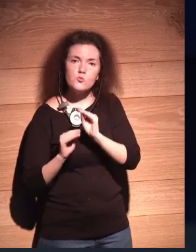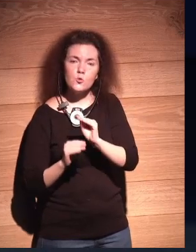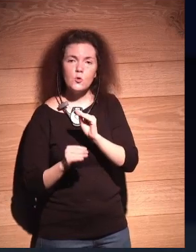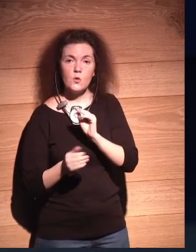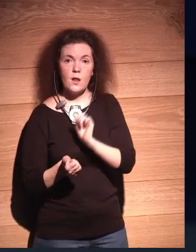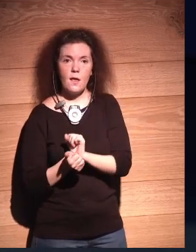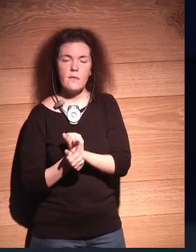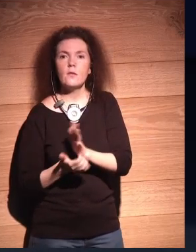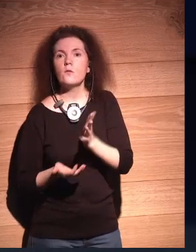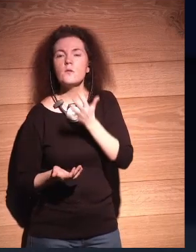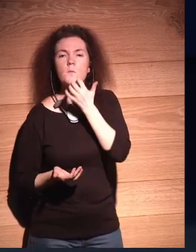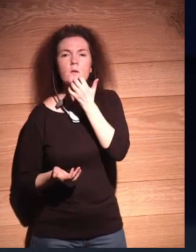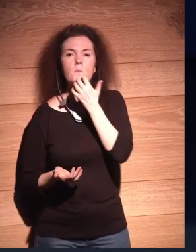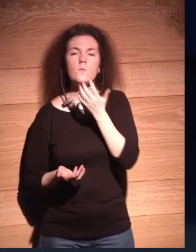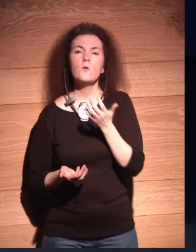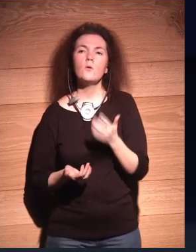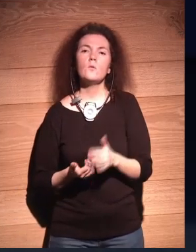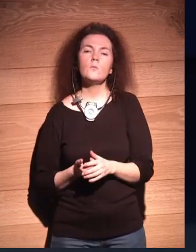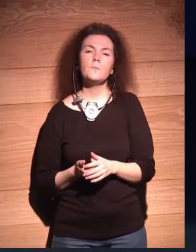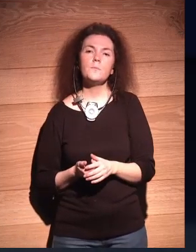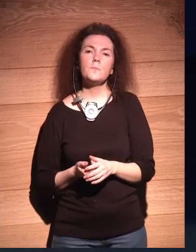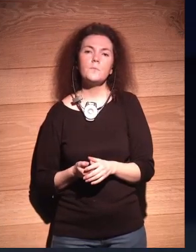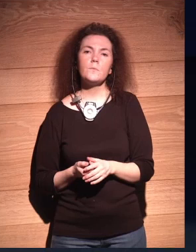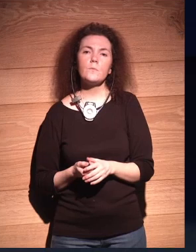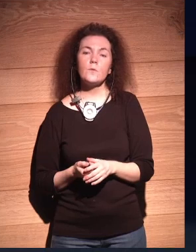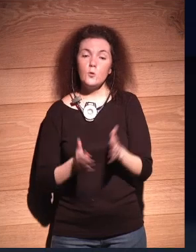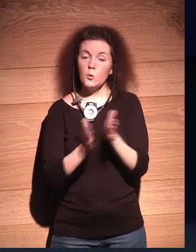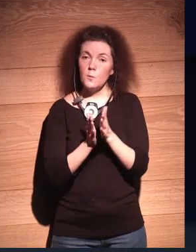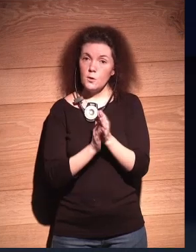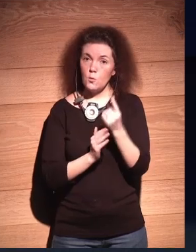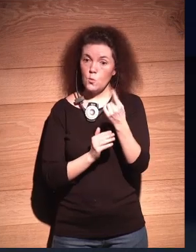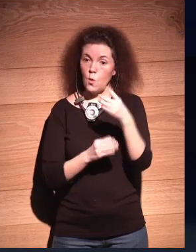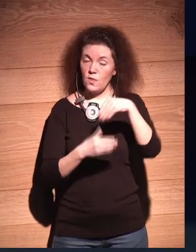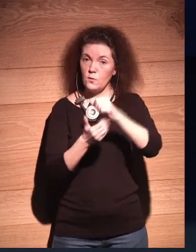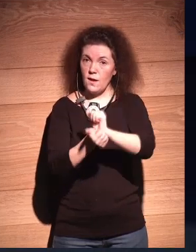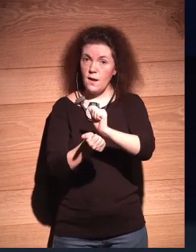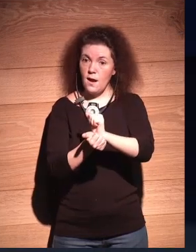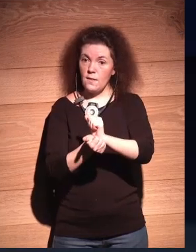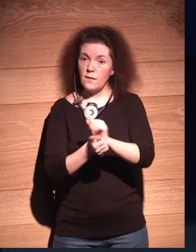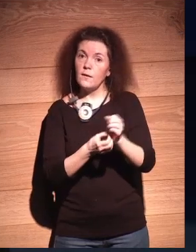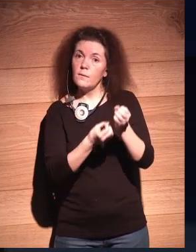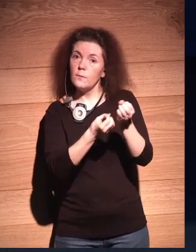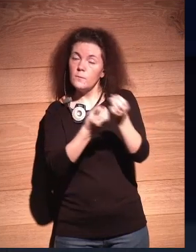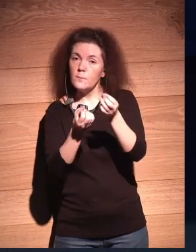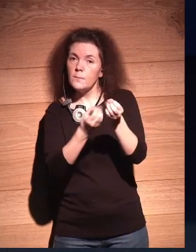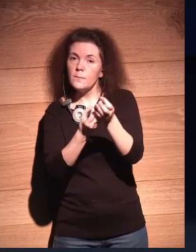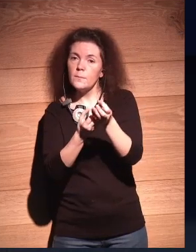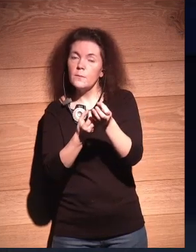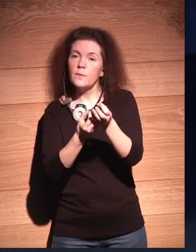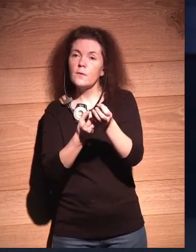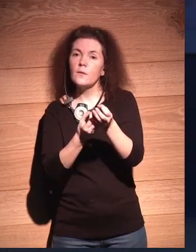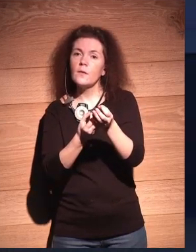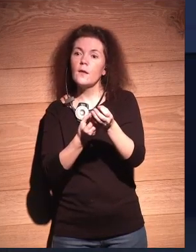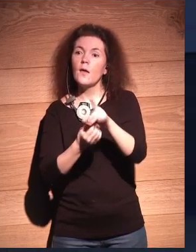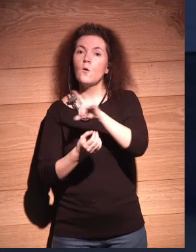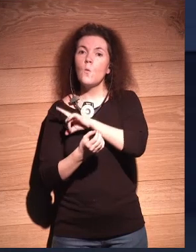for example, one of his fellow detainees in Guantanamo had told someone that he had a dream. He told the guard that he had a dream, and he had